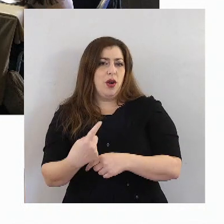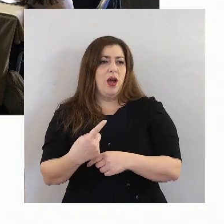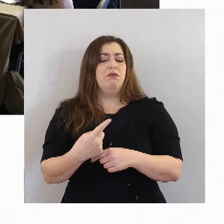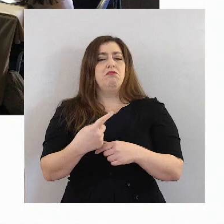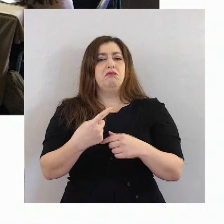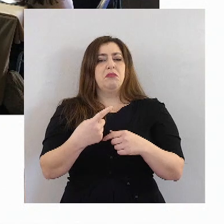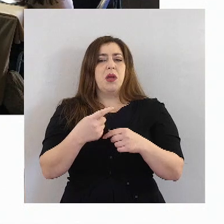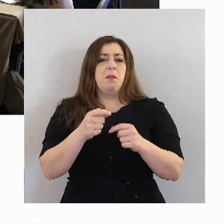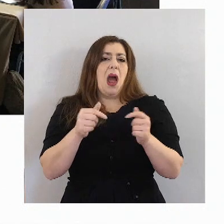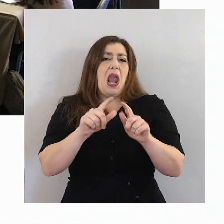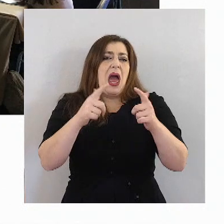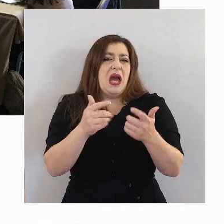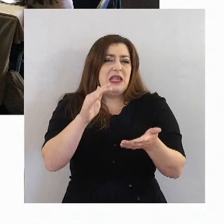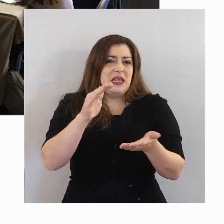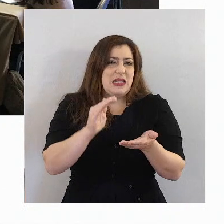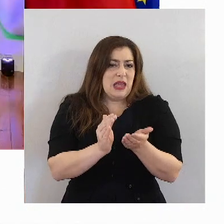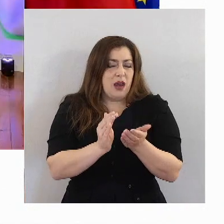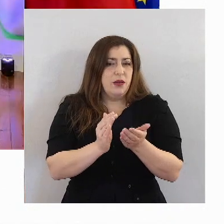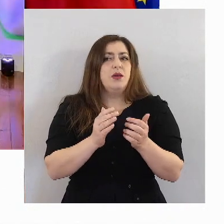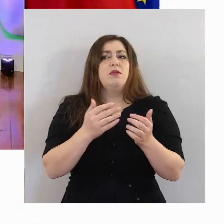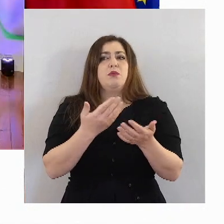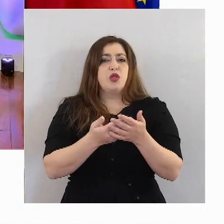the initiatives being planned throughout.